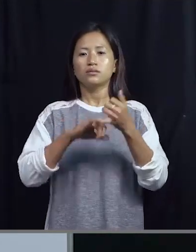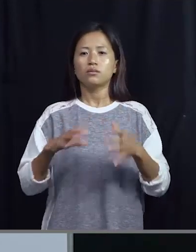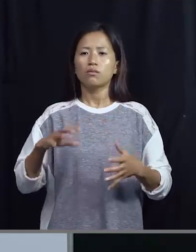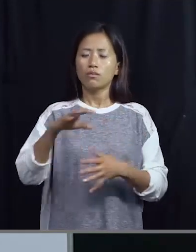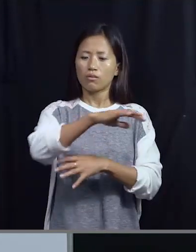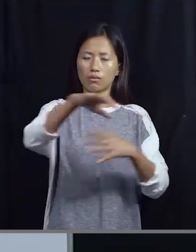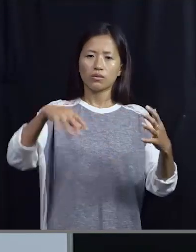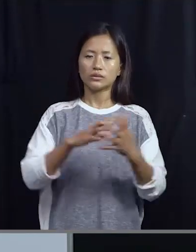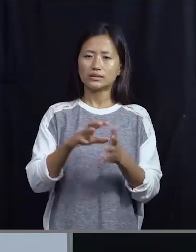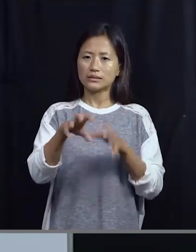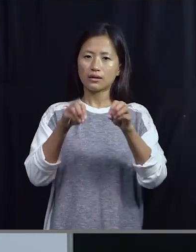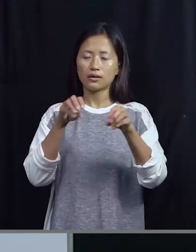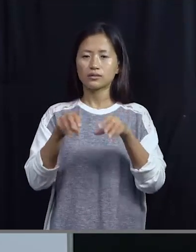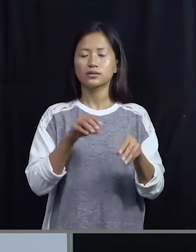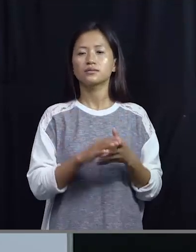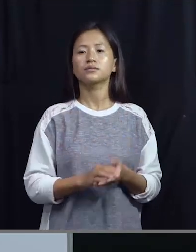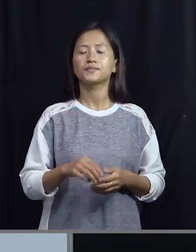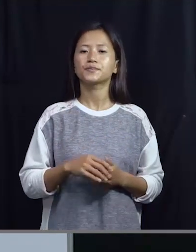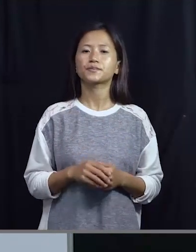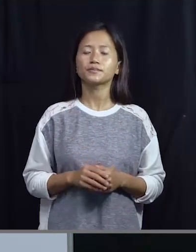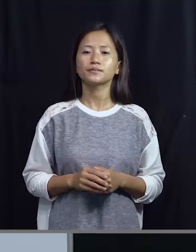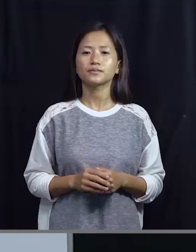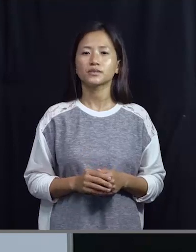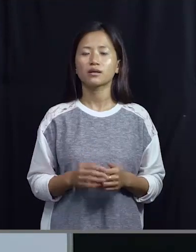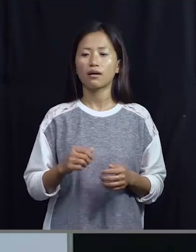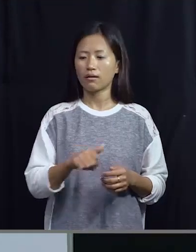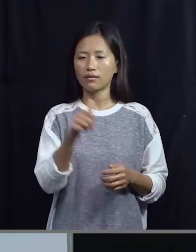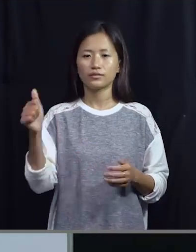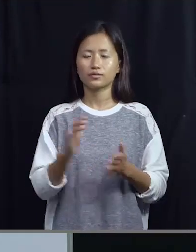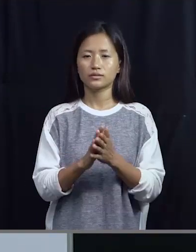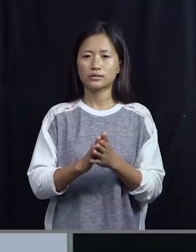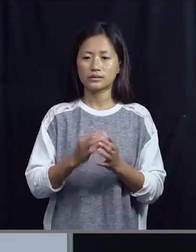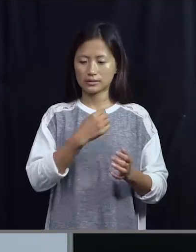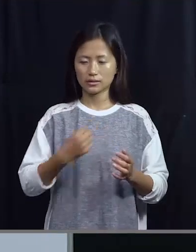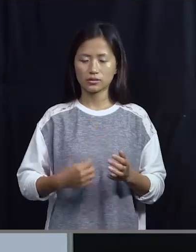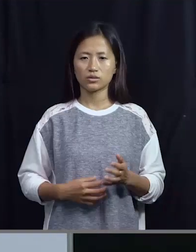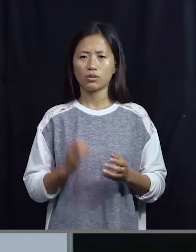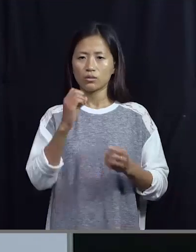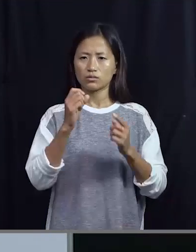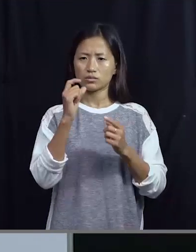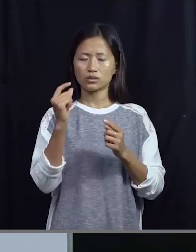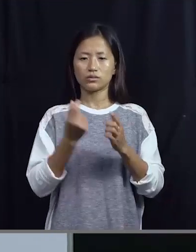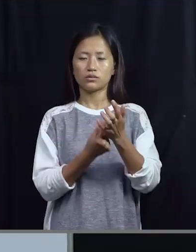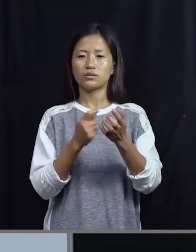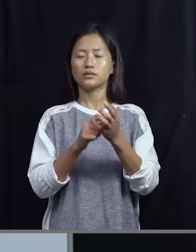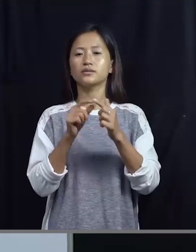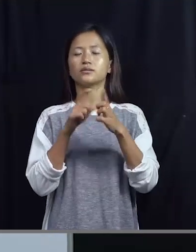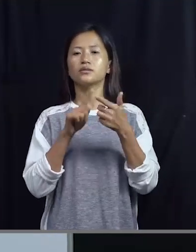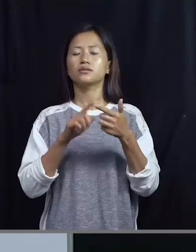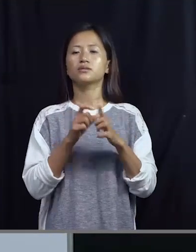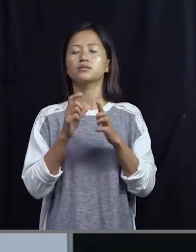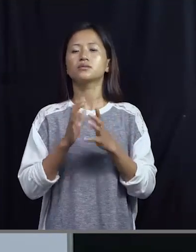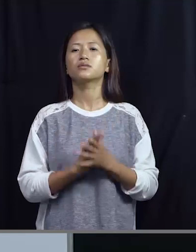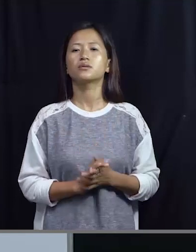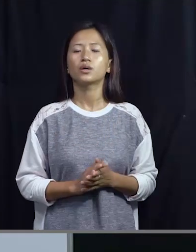collected here. All the gases were collected here. After the digestion, complete digestion occurred and all the gases were collected, what will happen